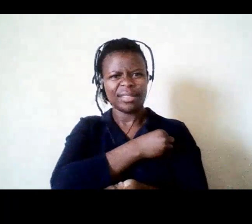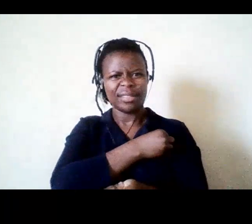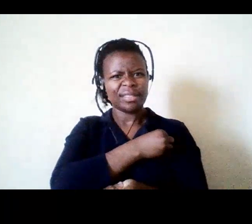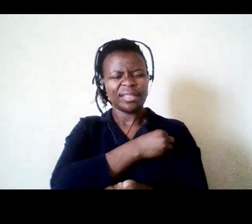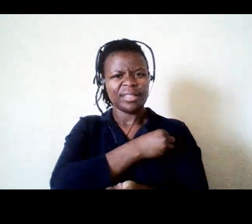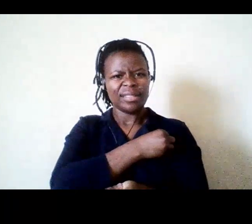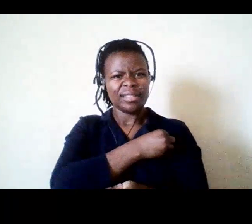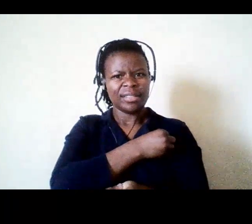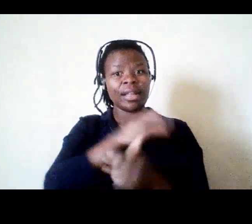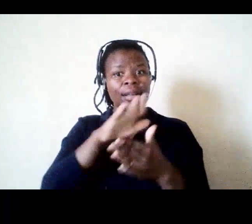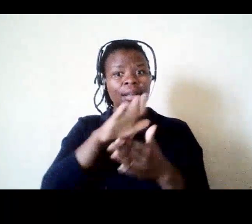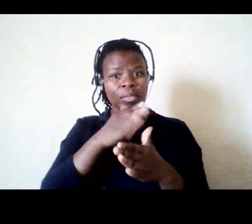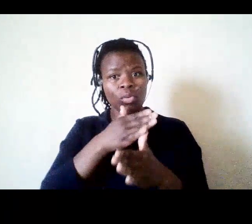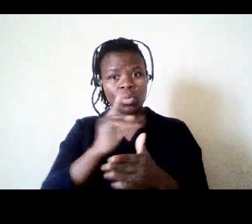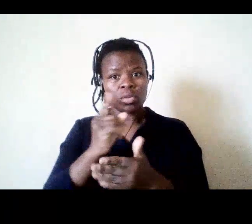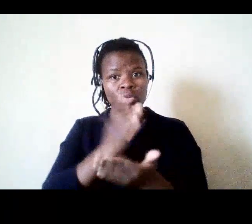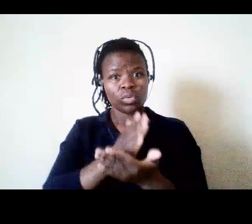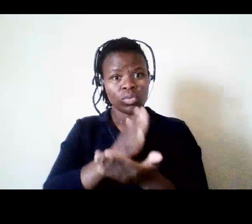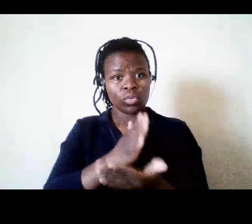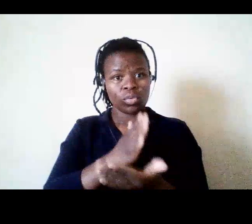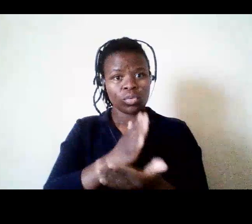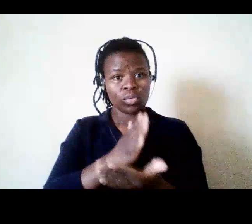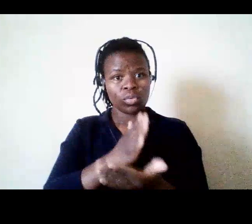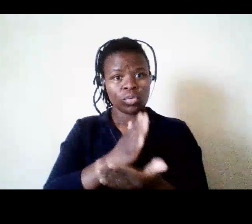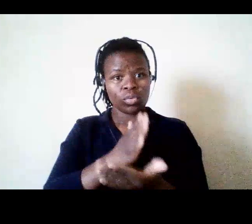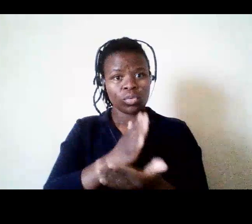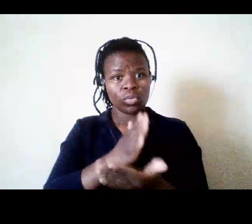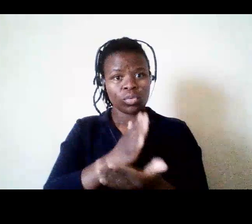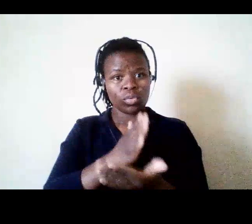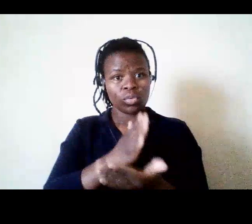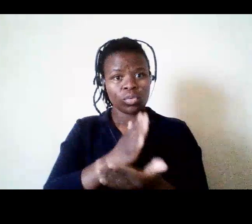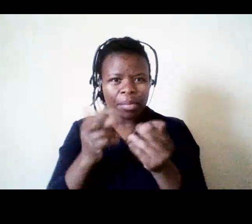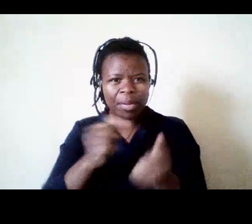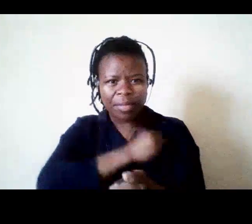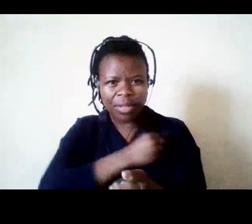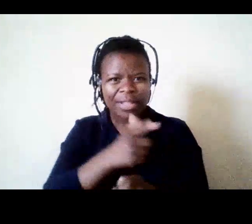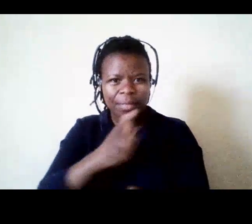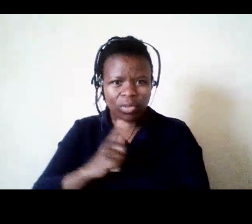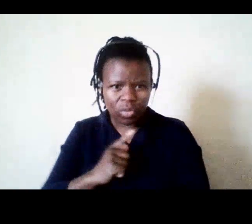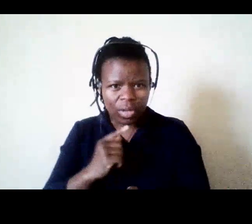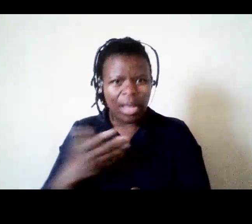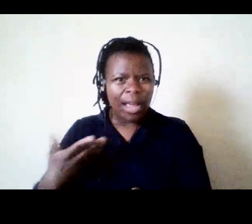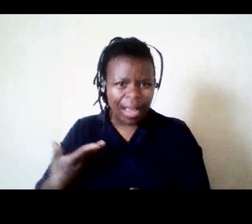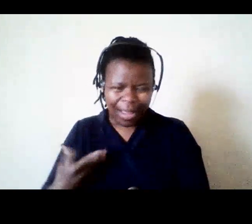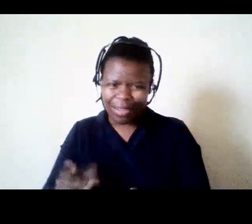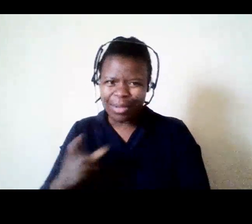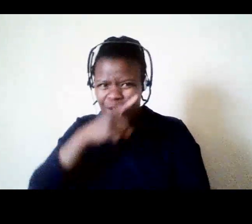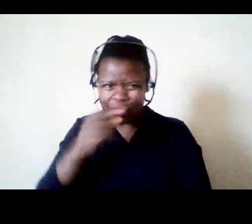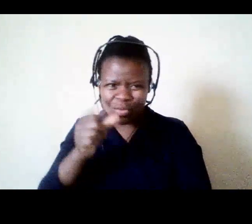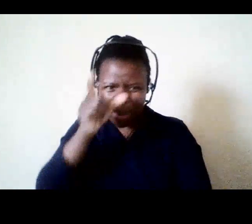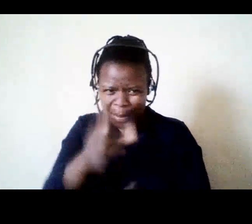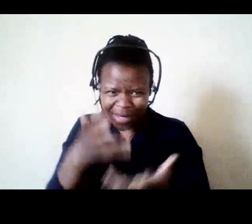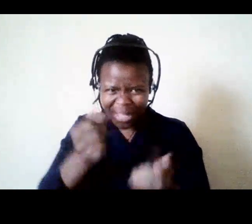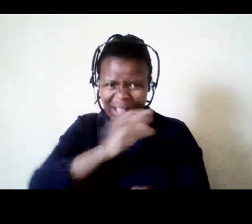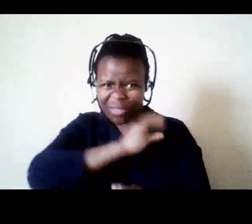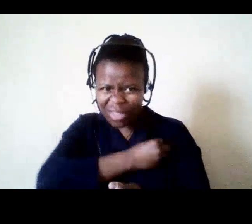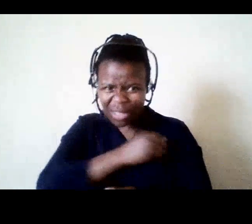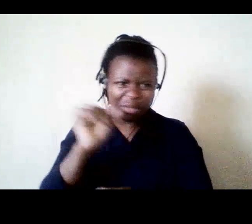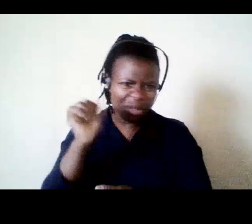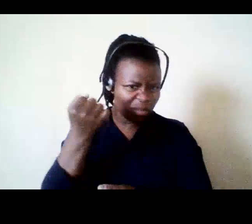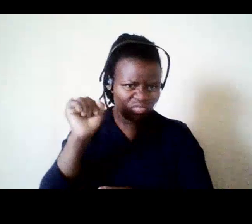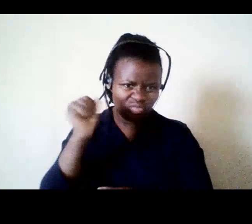Because Mbali, I have met people with disabilities who tell me I don't want to be called a person with a disability. Yes. Yeah, in